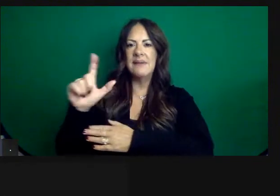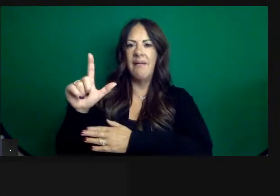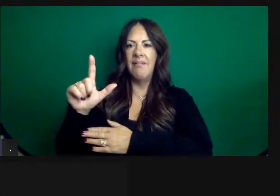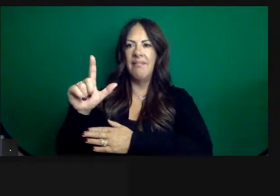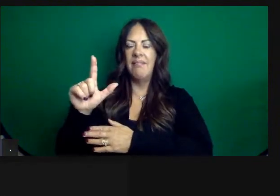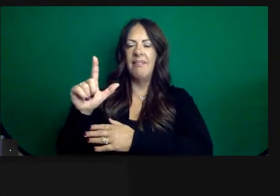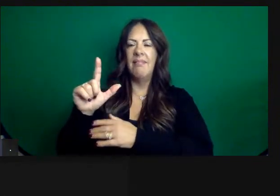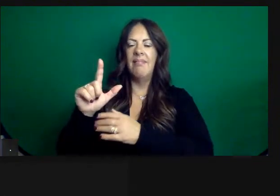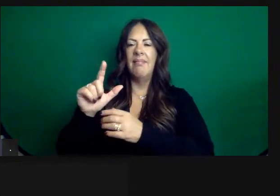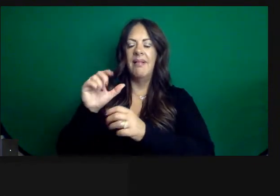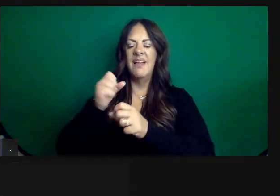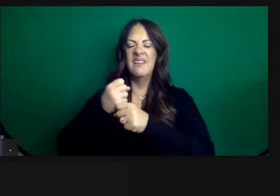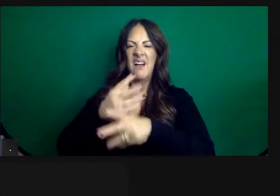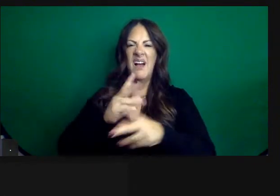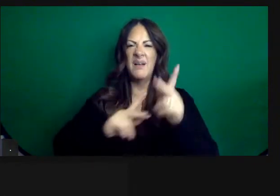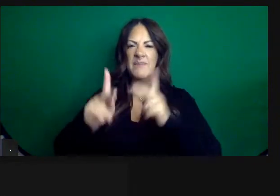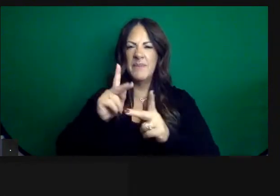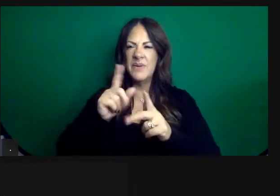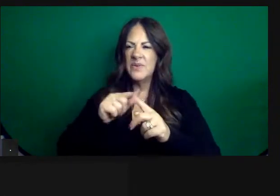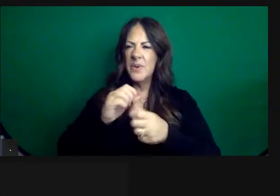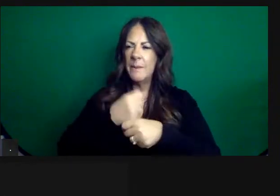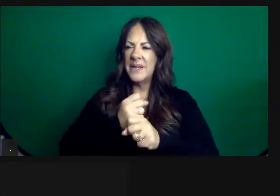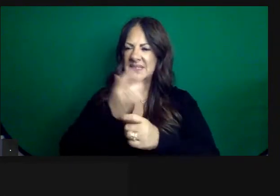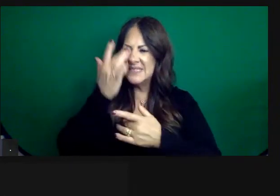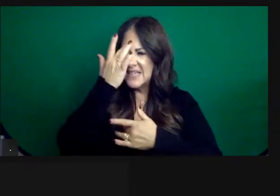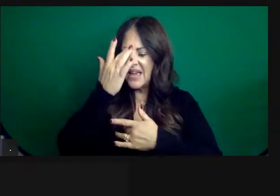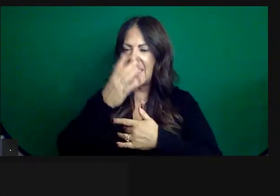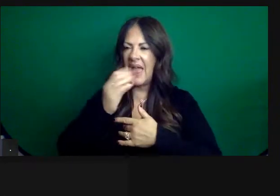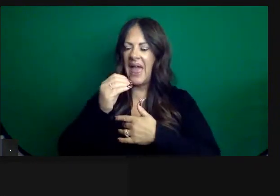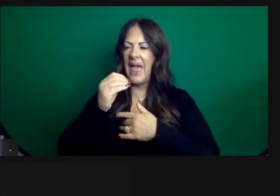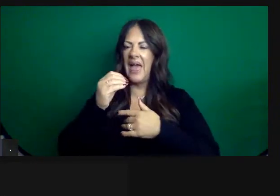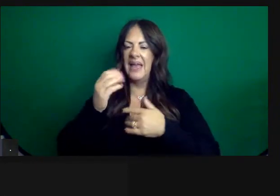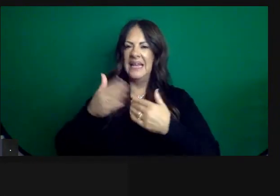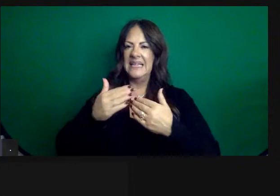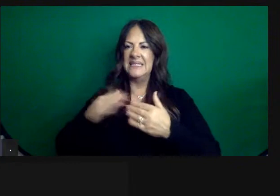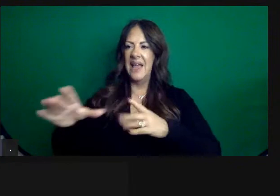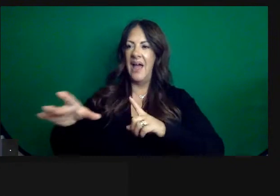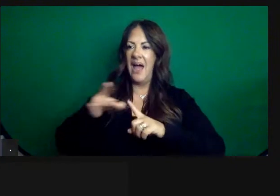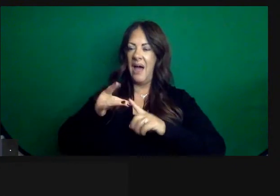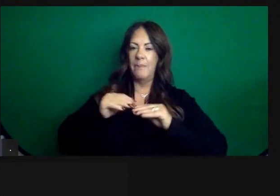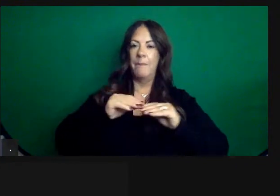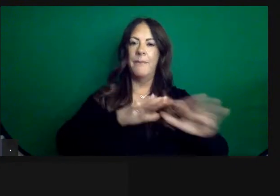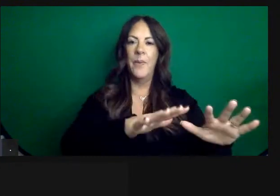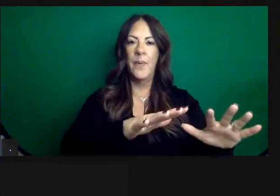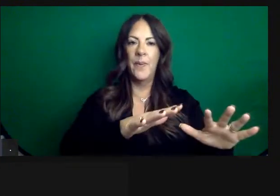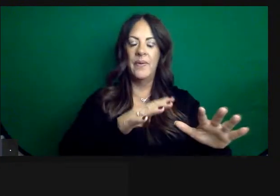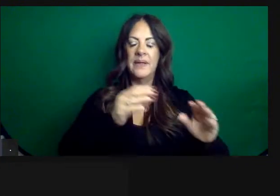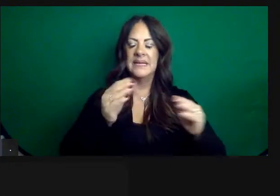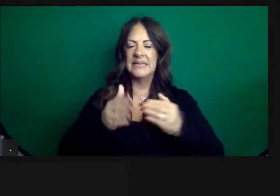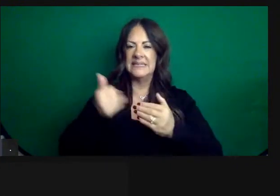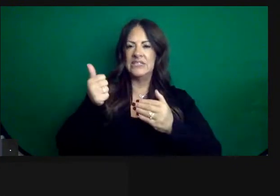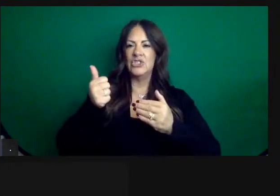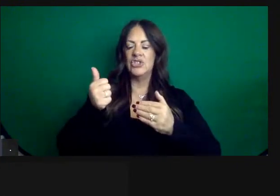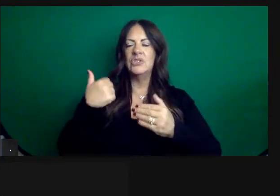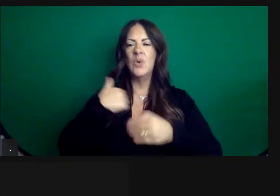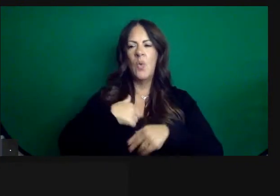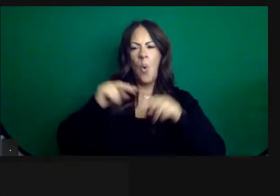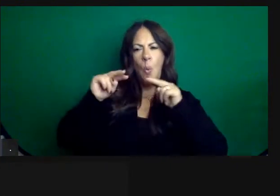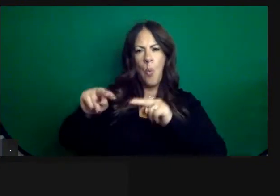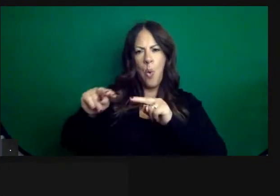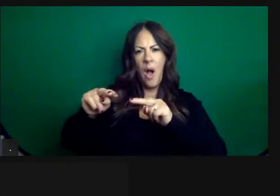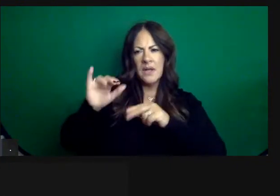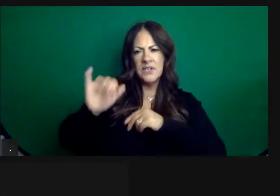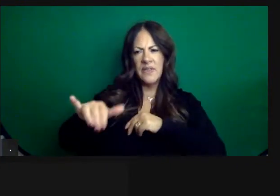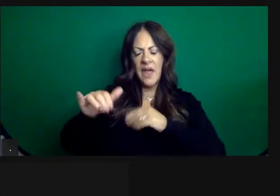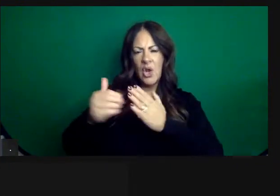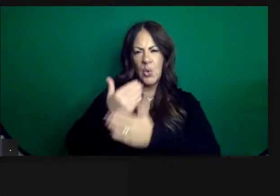people either sick or at least able to transmit the virus. Those are real concerns. So we'll be watching very closely